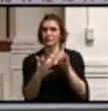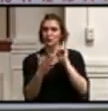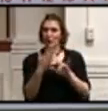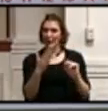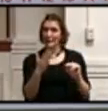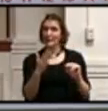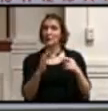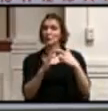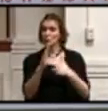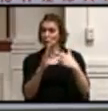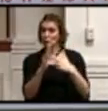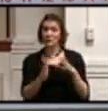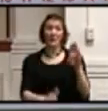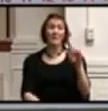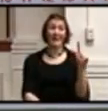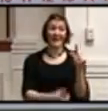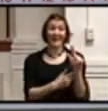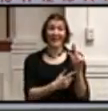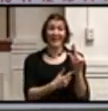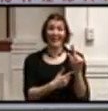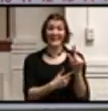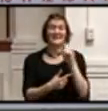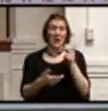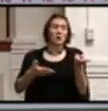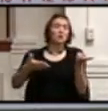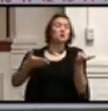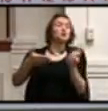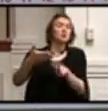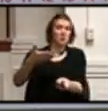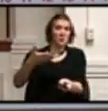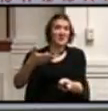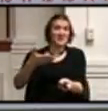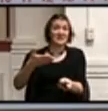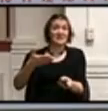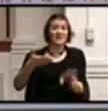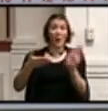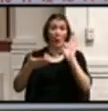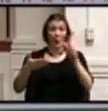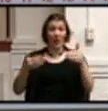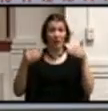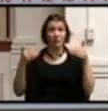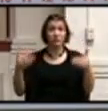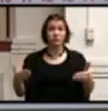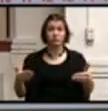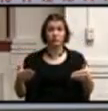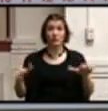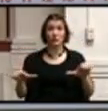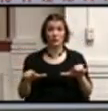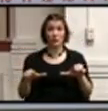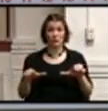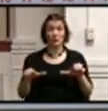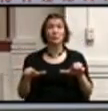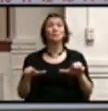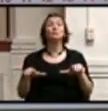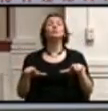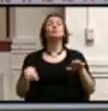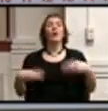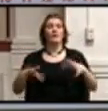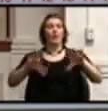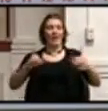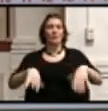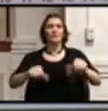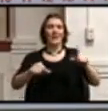him, and Bill, within the next 2 weeks, I guess, is going to do a class that we have to